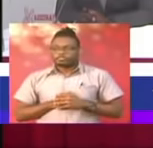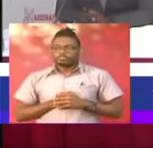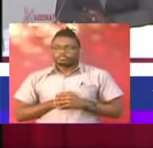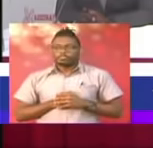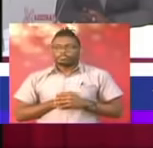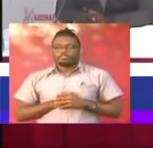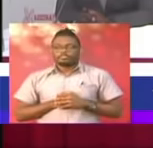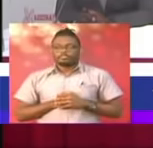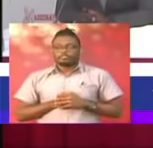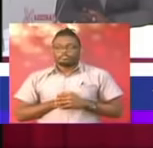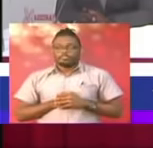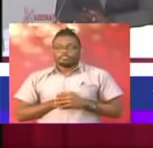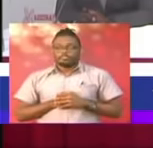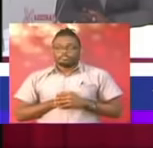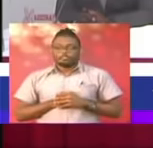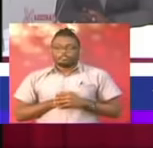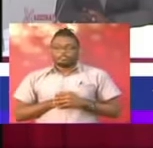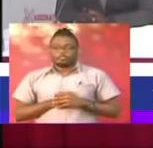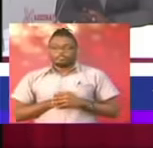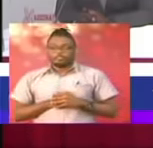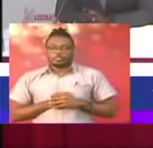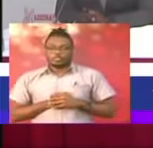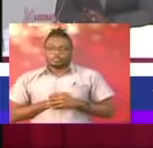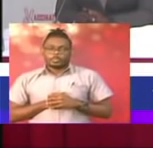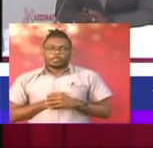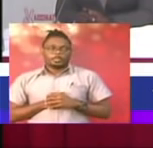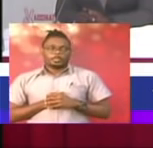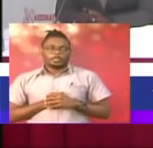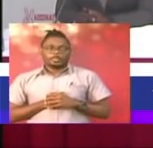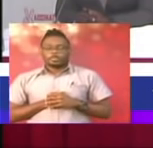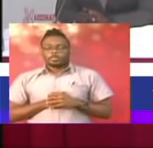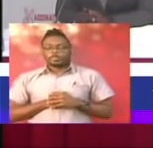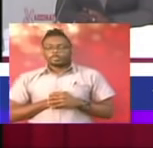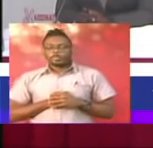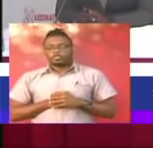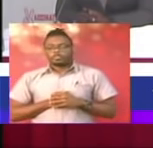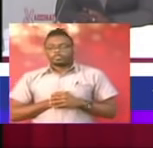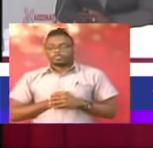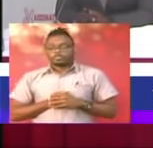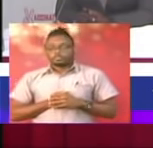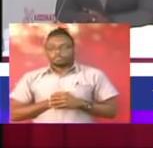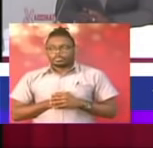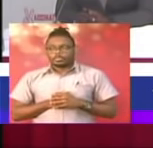to CL Communications. Hi, good day. Natalie Singh, Caribbean Lifestyle Communications.